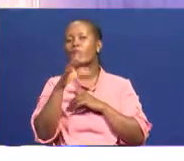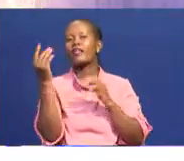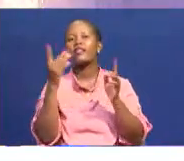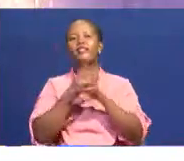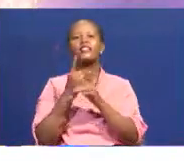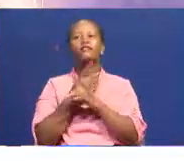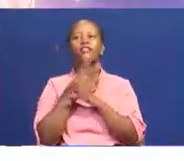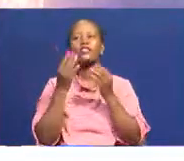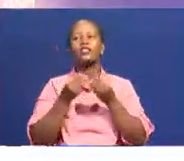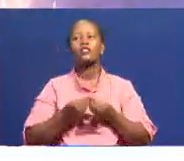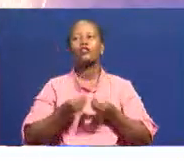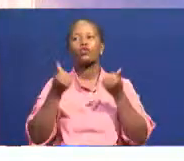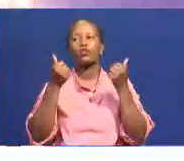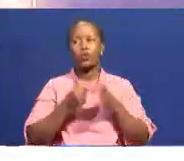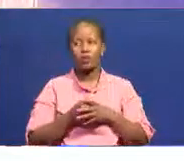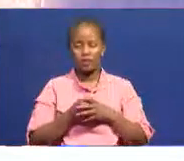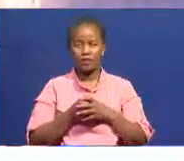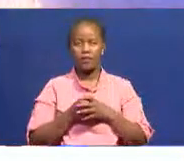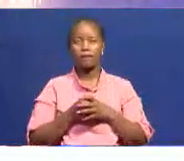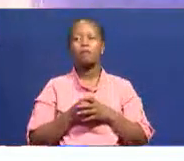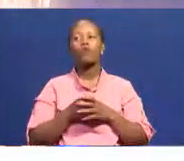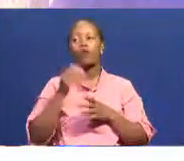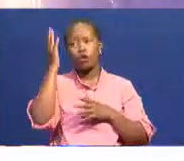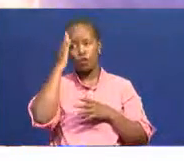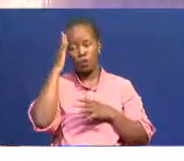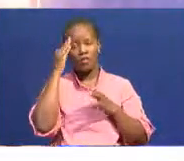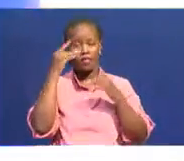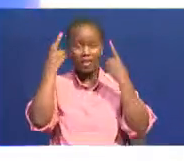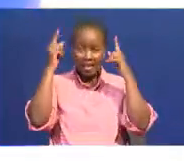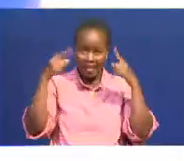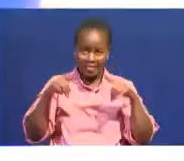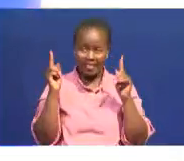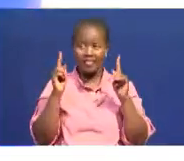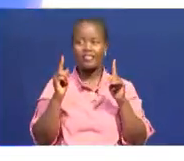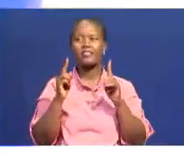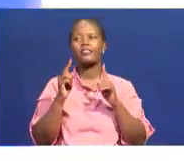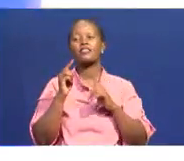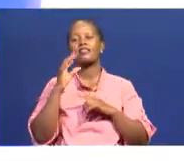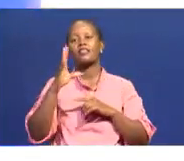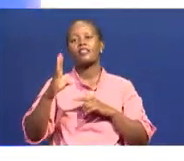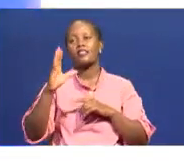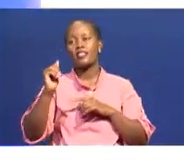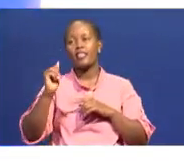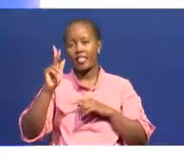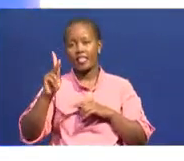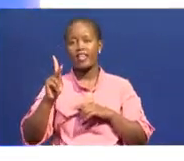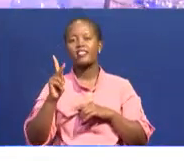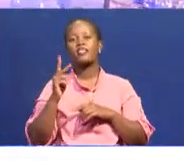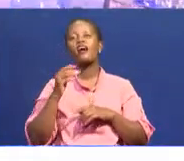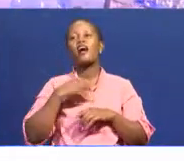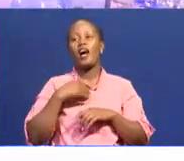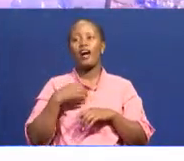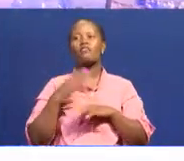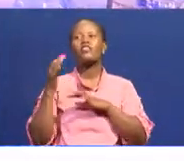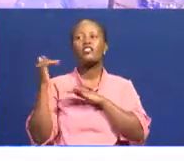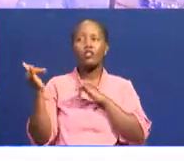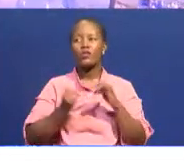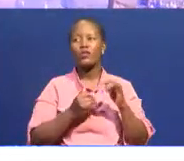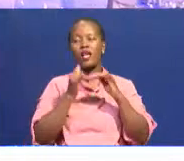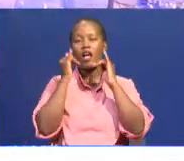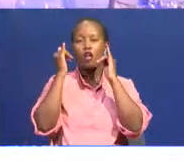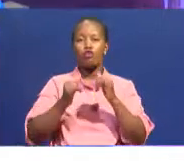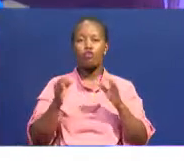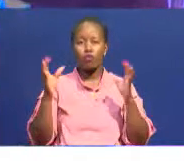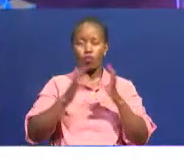solutions. To recognize excellence and innovation, the Communications Authority of Kenya has introduced a new category in the